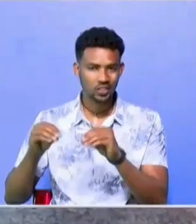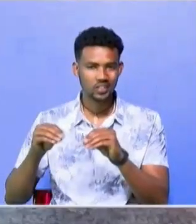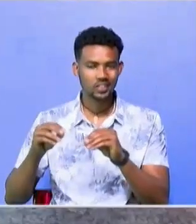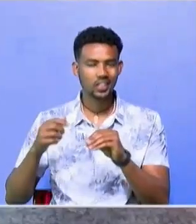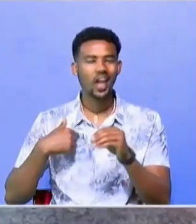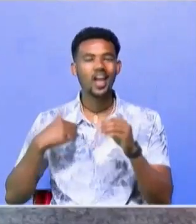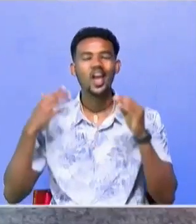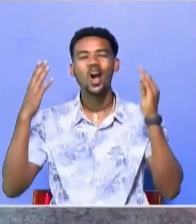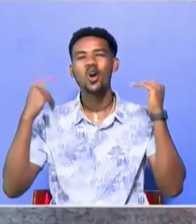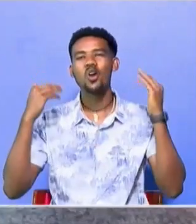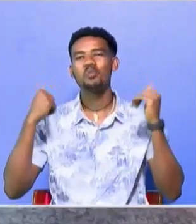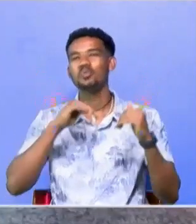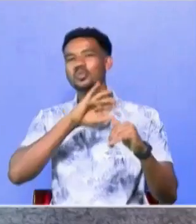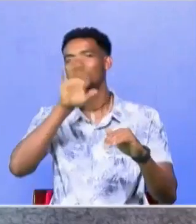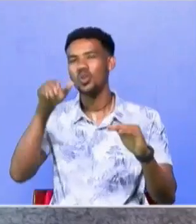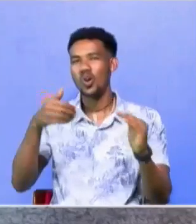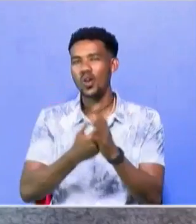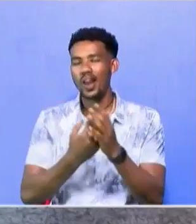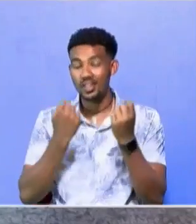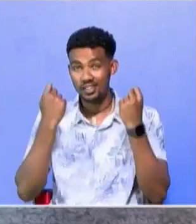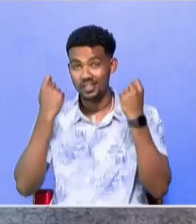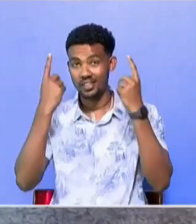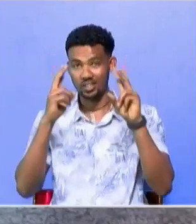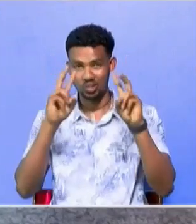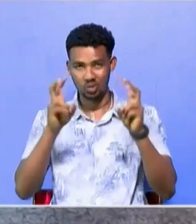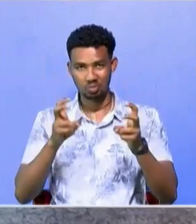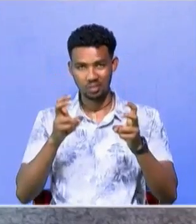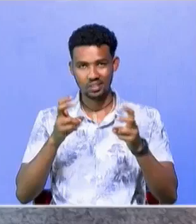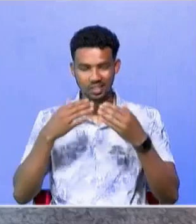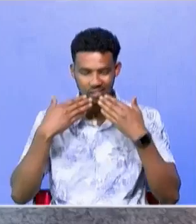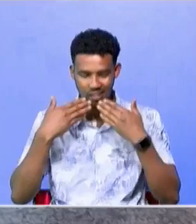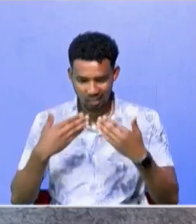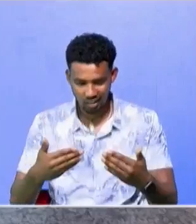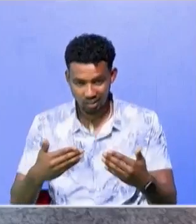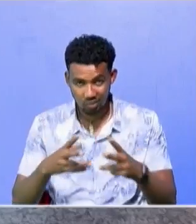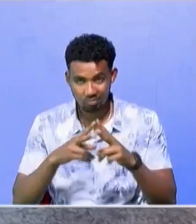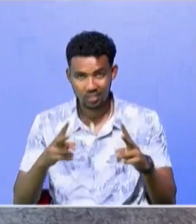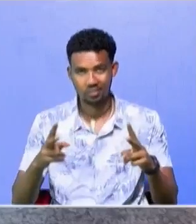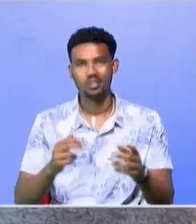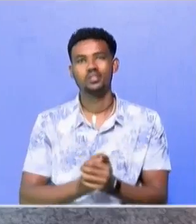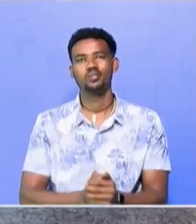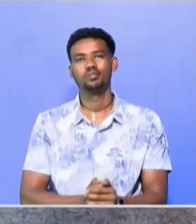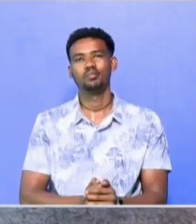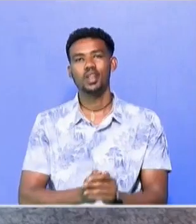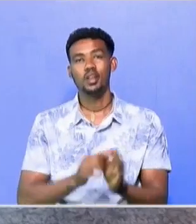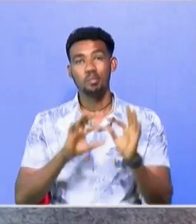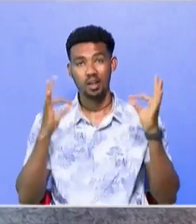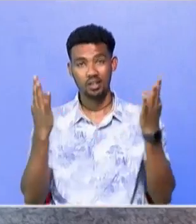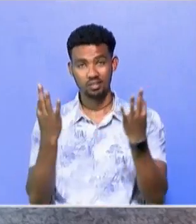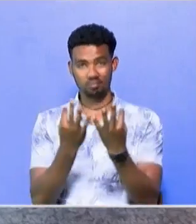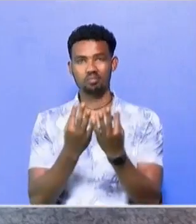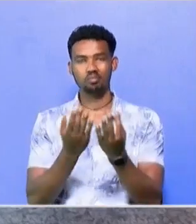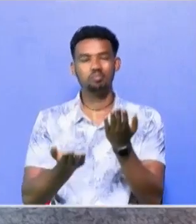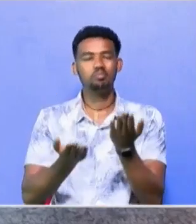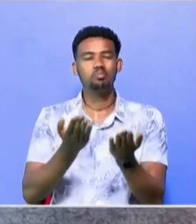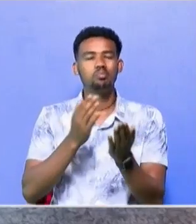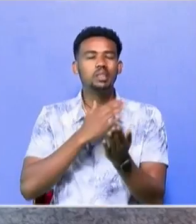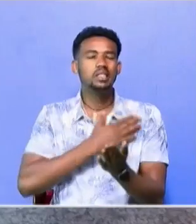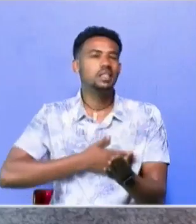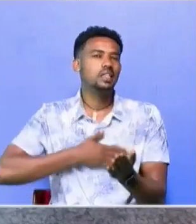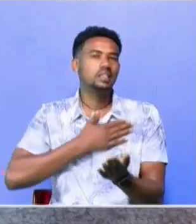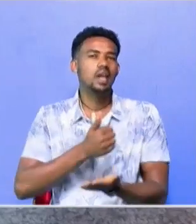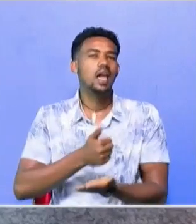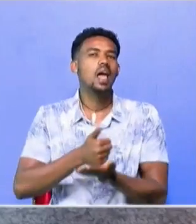Students, I hope you all are understand the topic. Thank you very much. Parents, please help them to